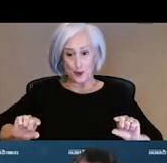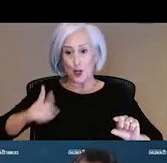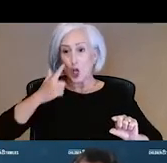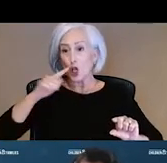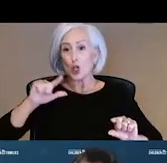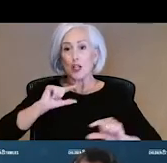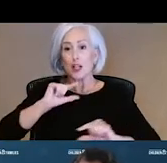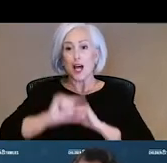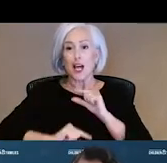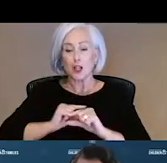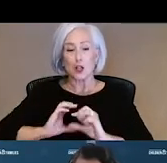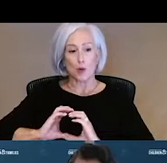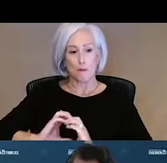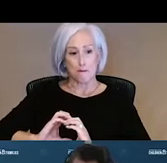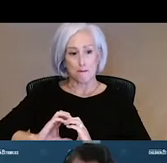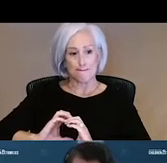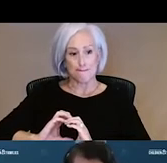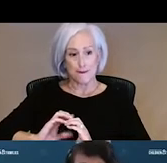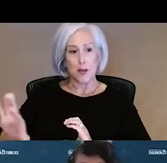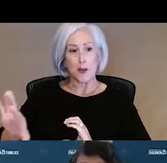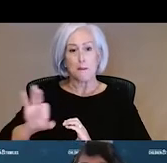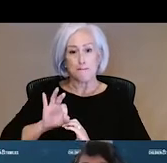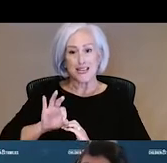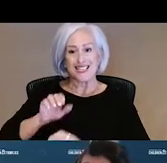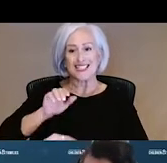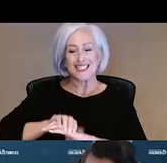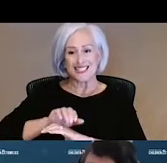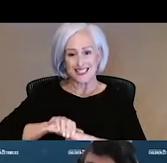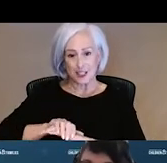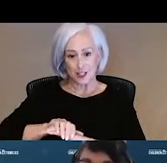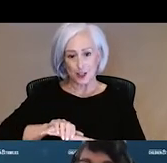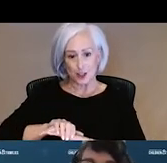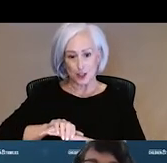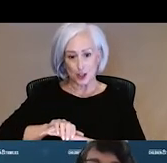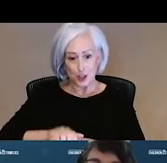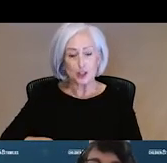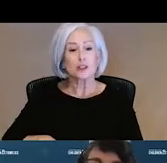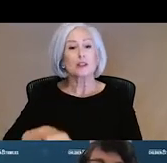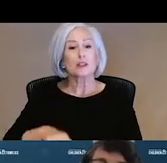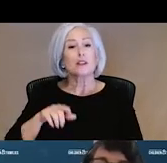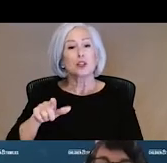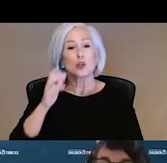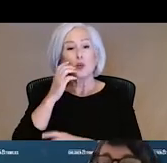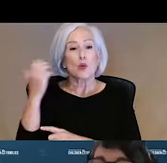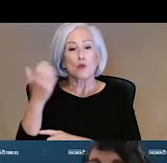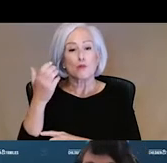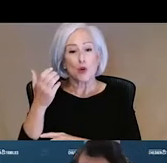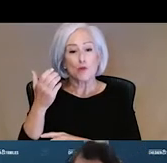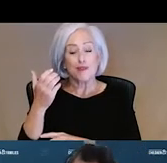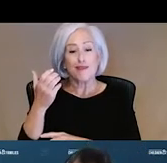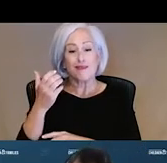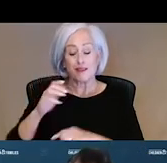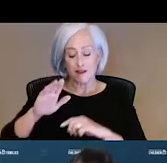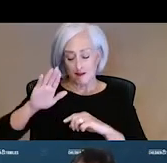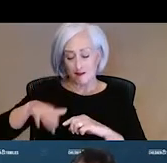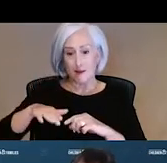English. If you're joining via the Zoom app on a mobile device, click More or the three dots in the corner of your screen,